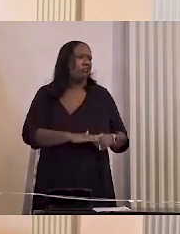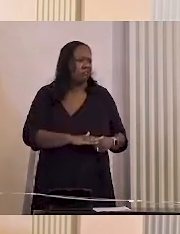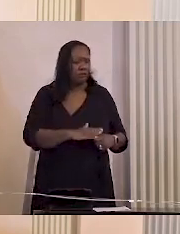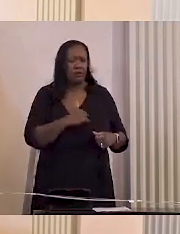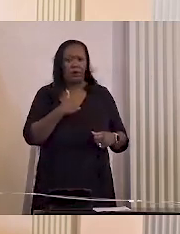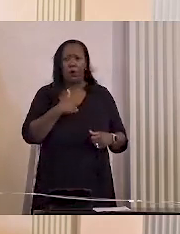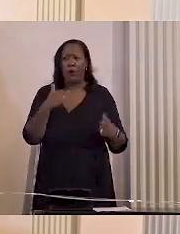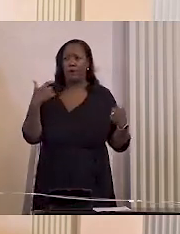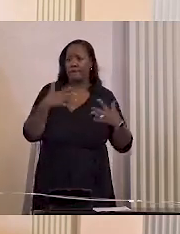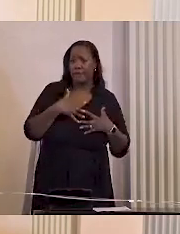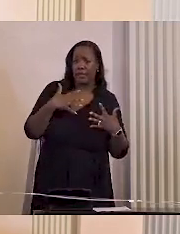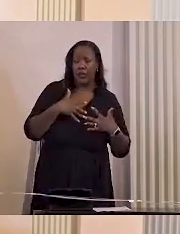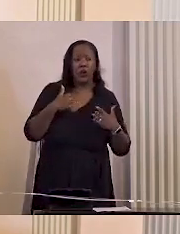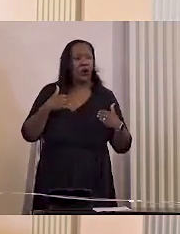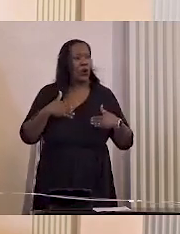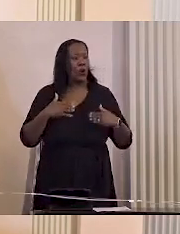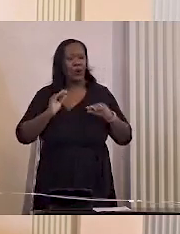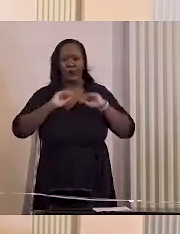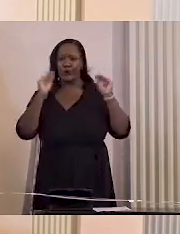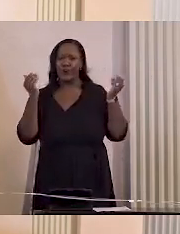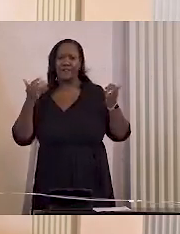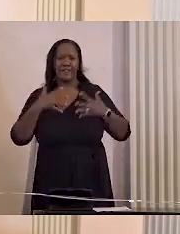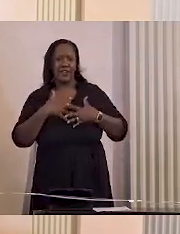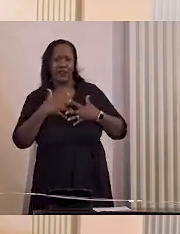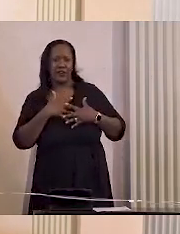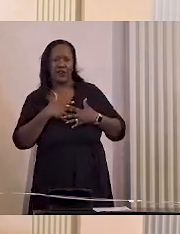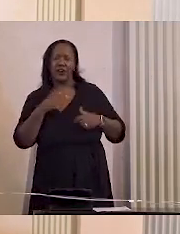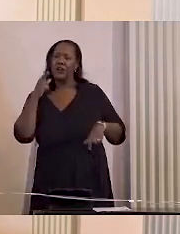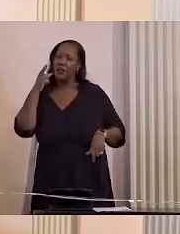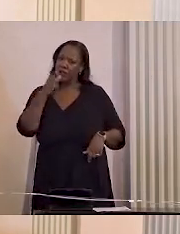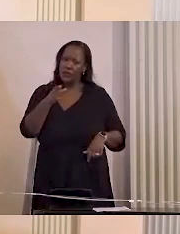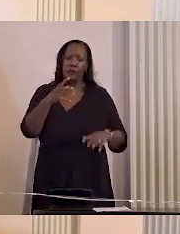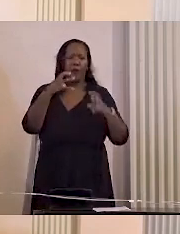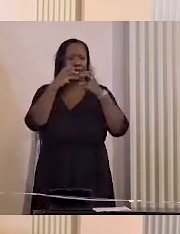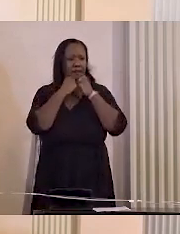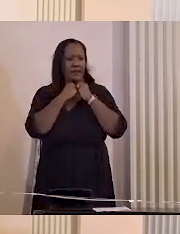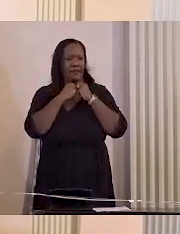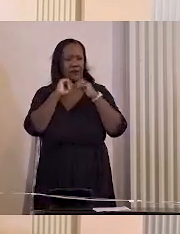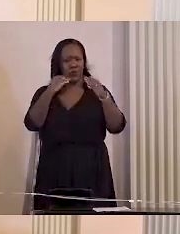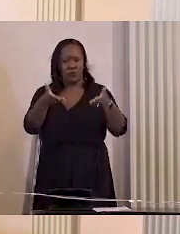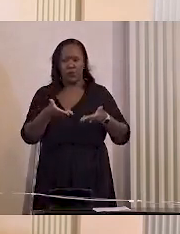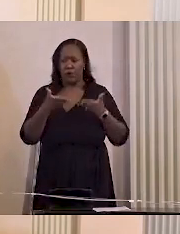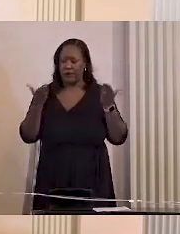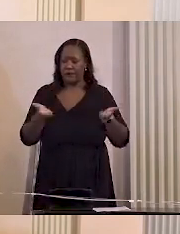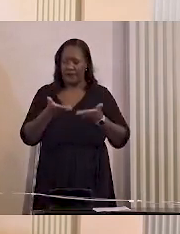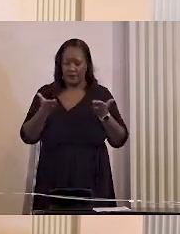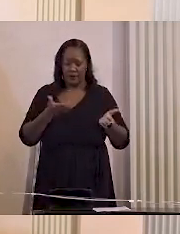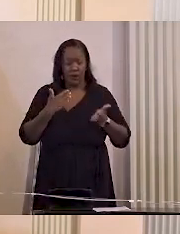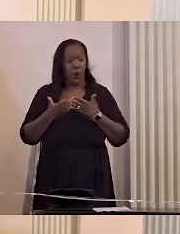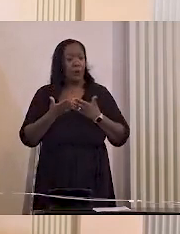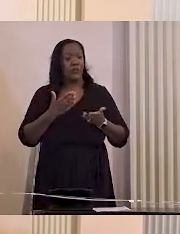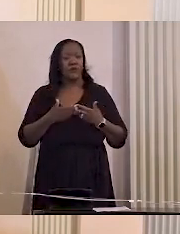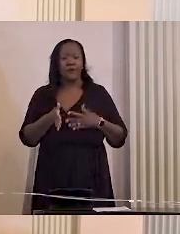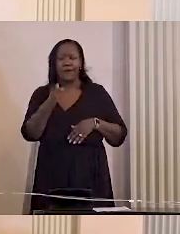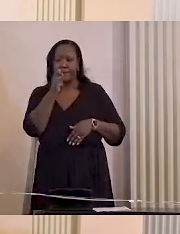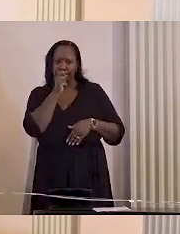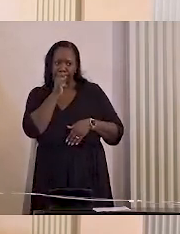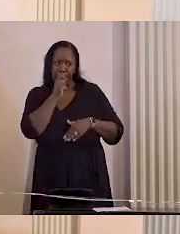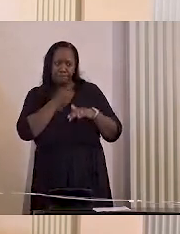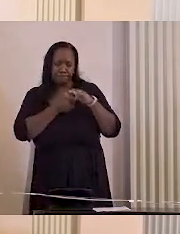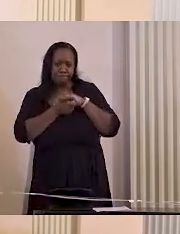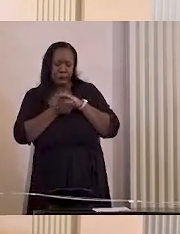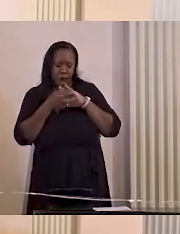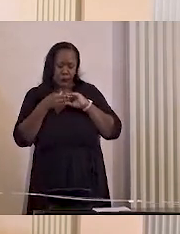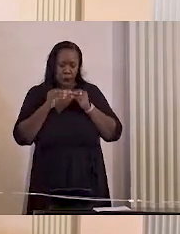fearful, you are beloved and you are welcome here. Whether you have untold stories buried